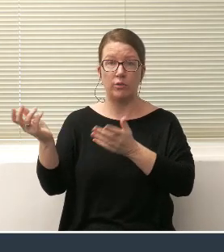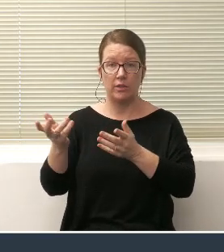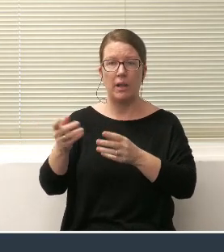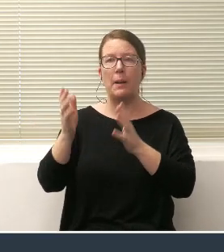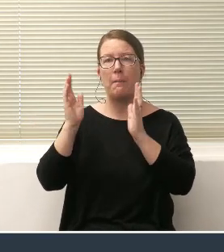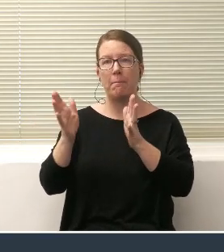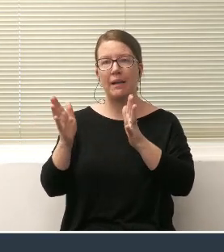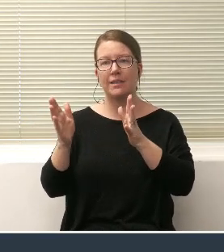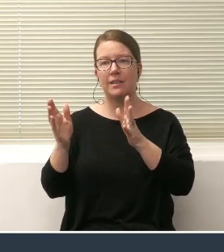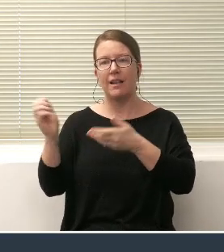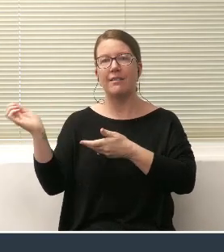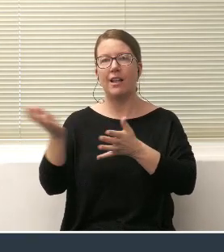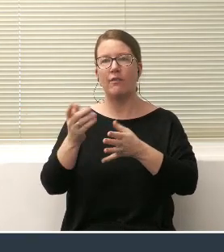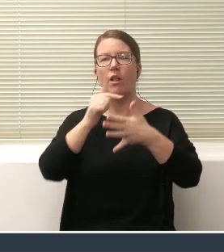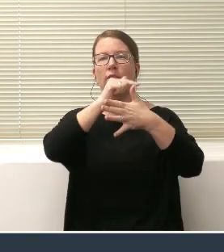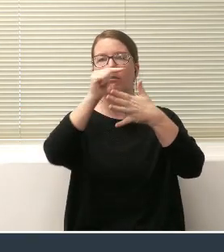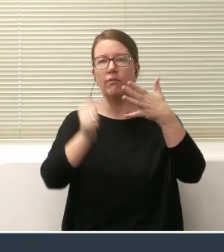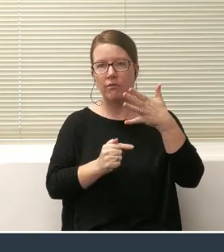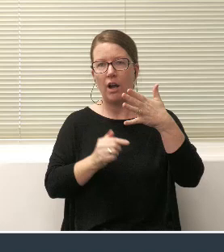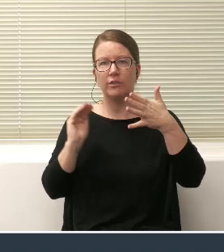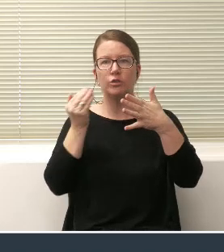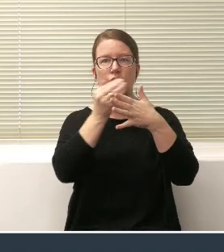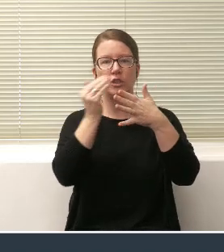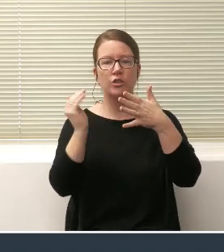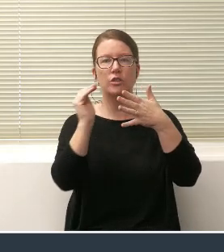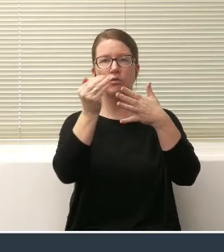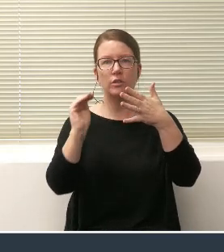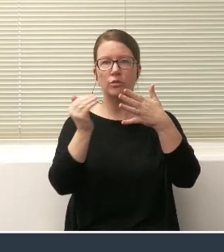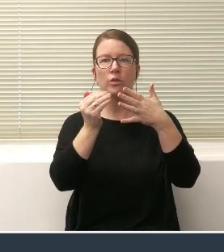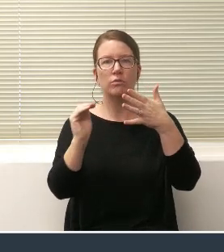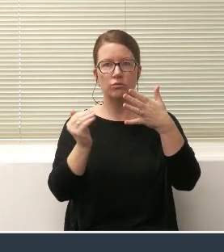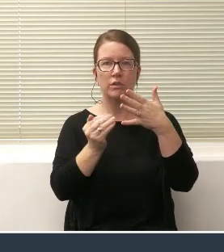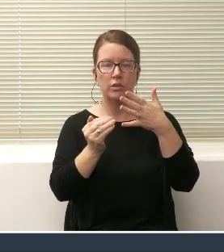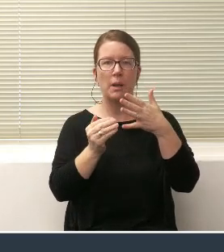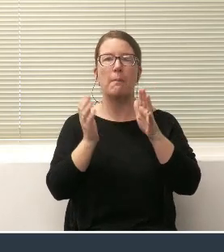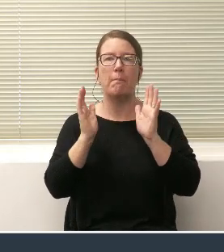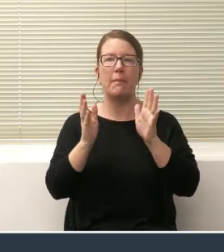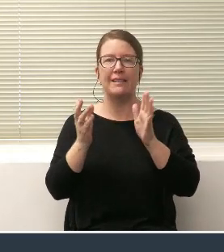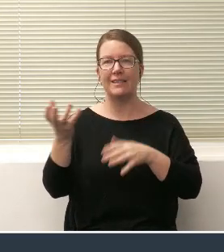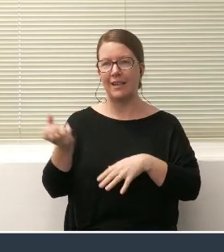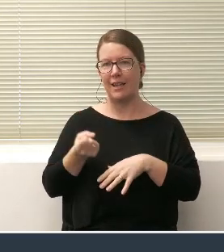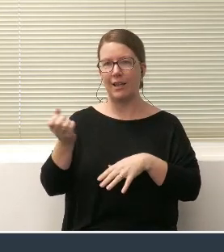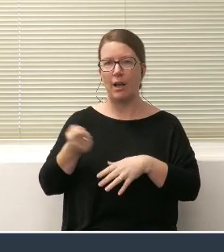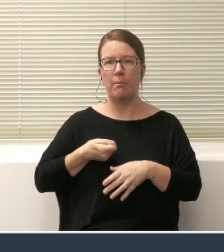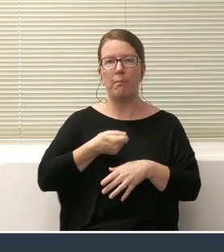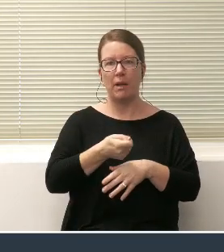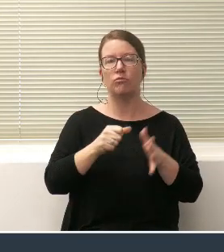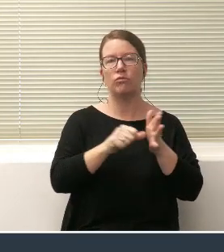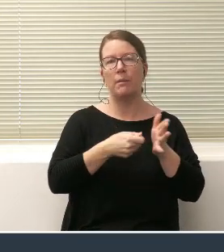deliver those strategic priorities for us. They need to return an income to ratepayers from the balance of the